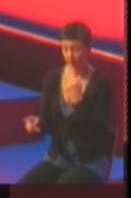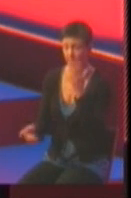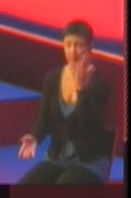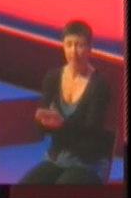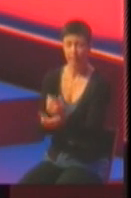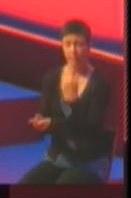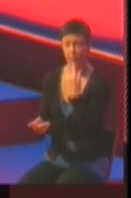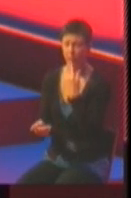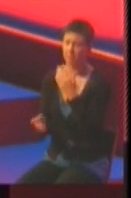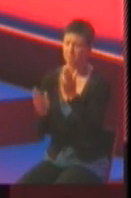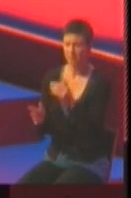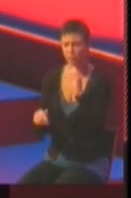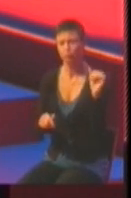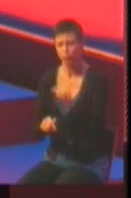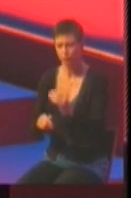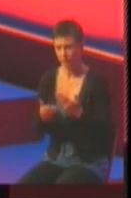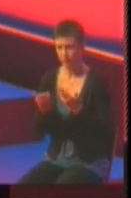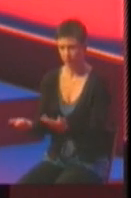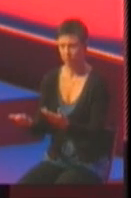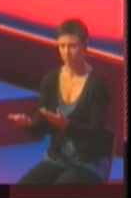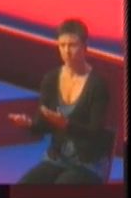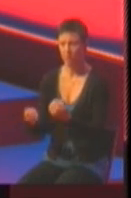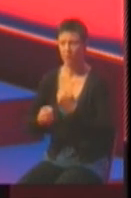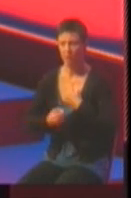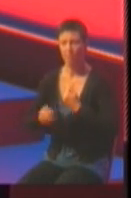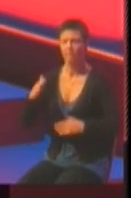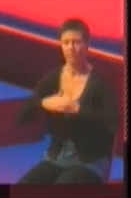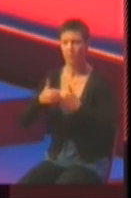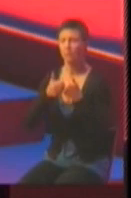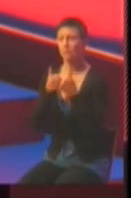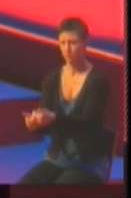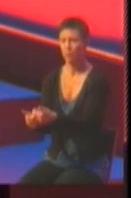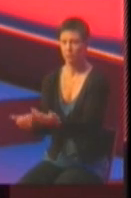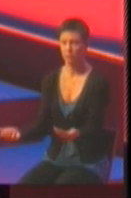they absolutely deserve our full support.